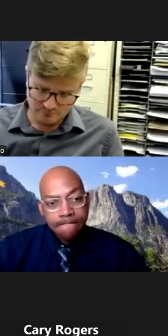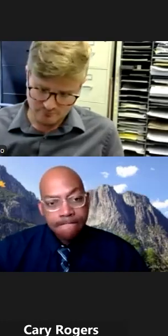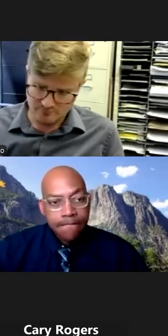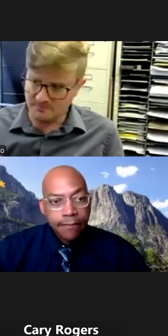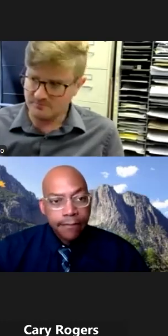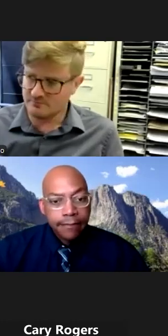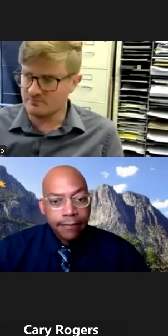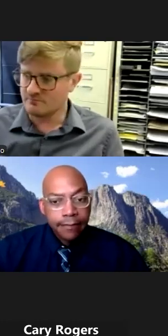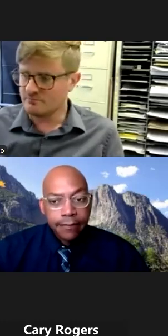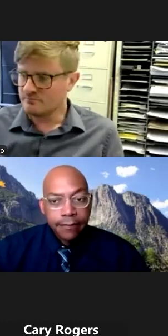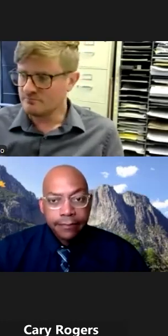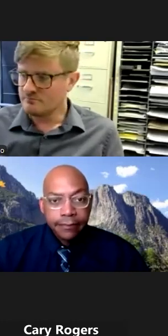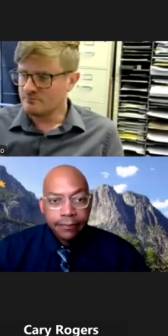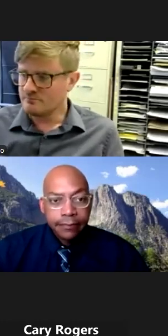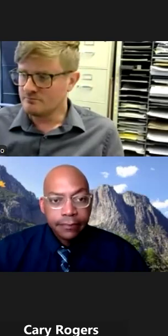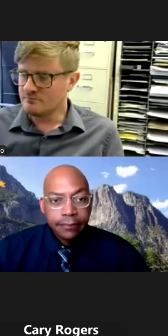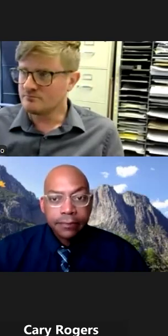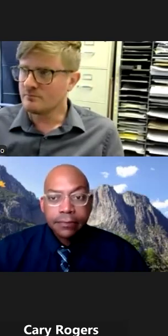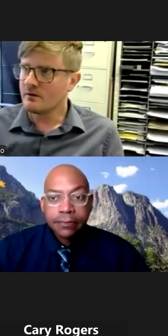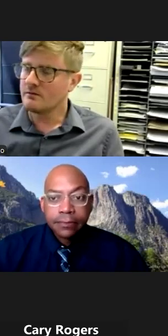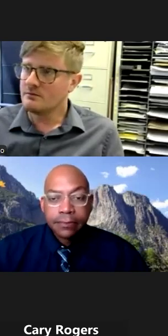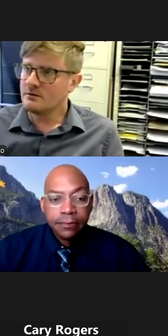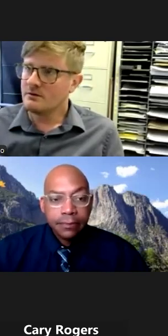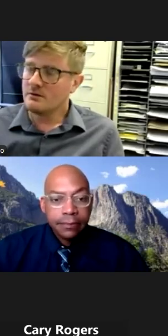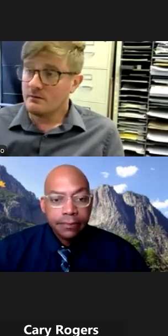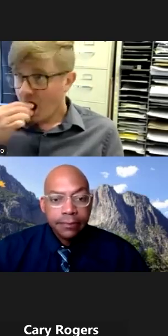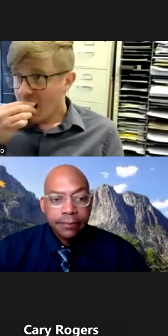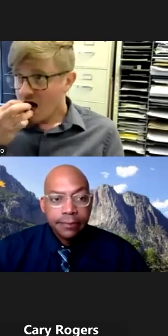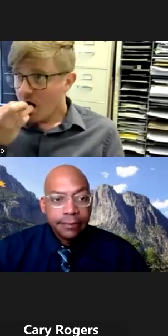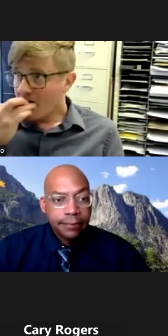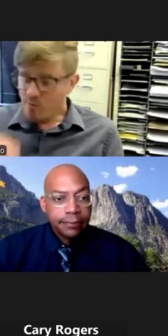quarterly audits. We would have to learn more about what form